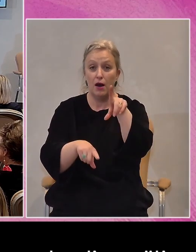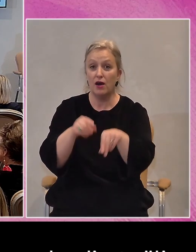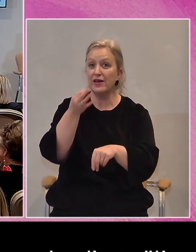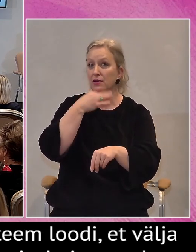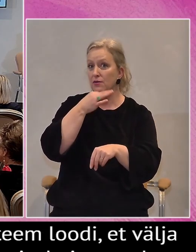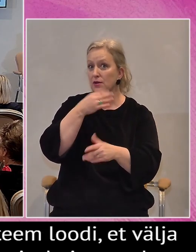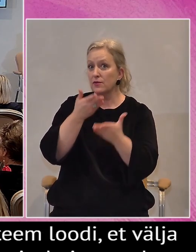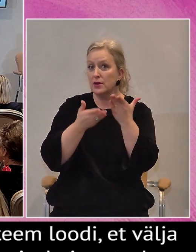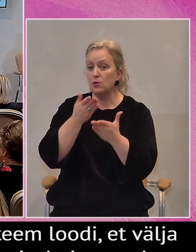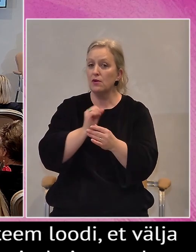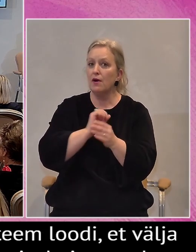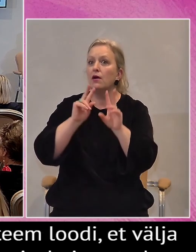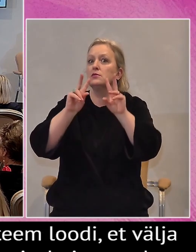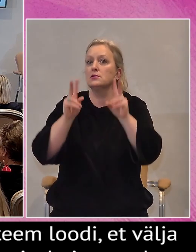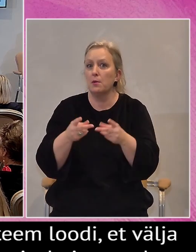regular drugs,